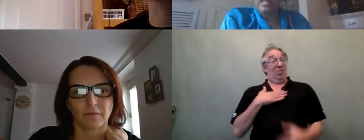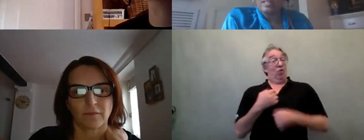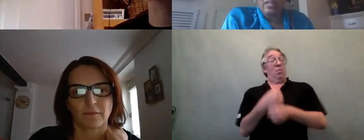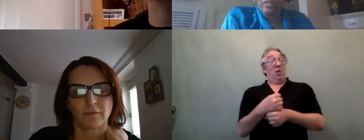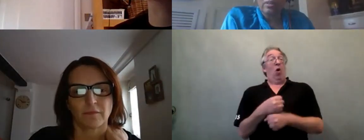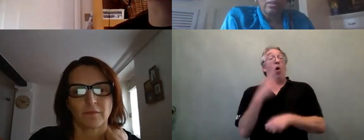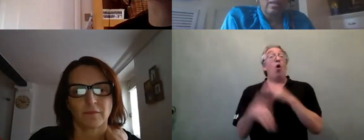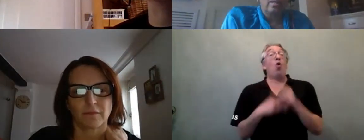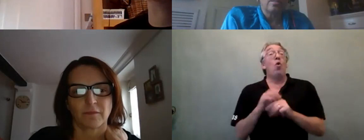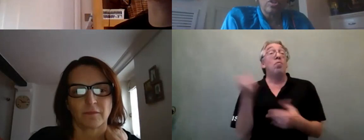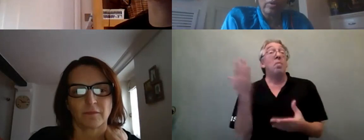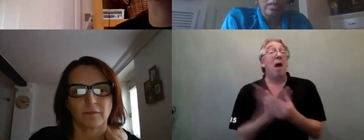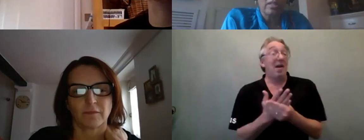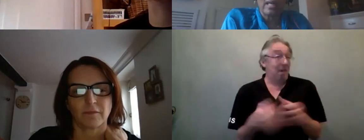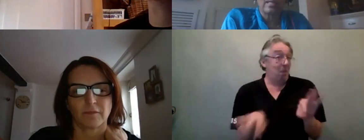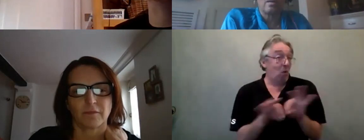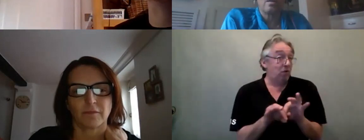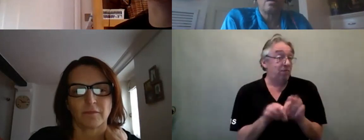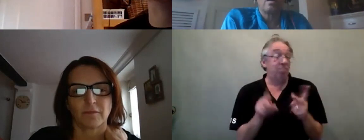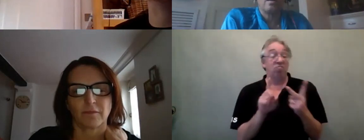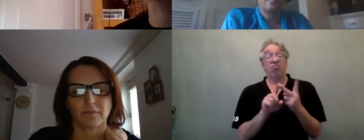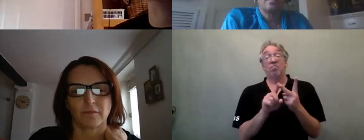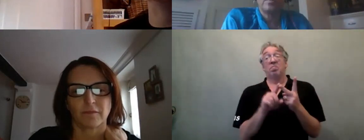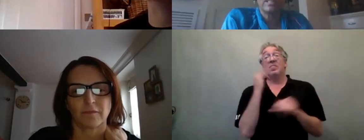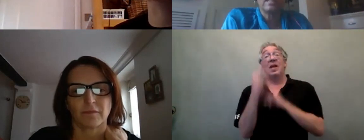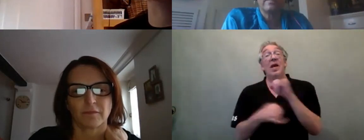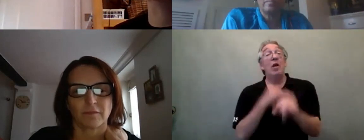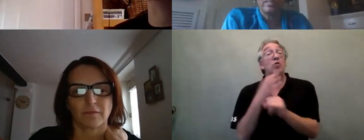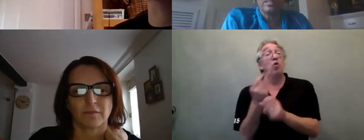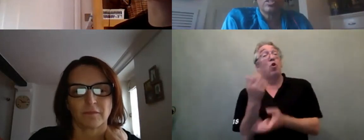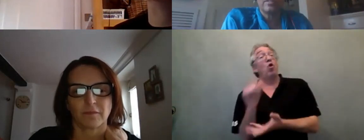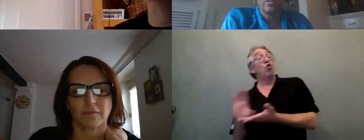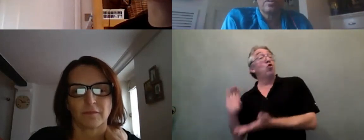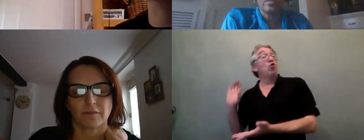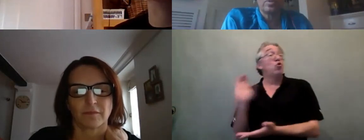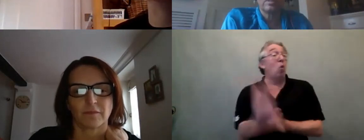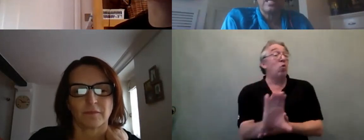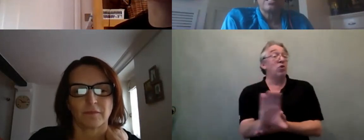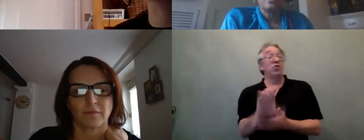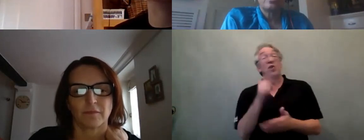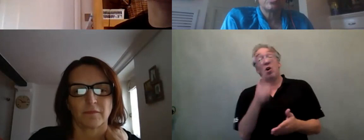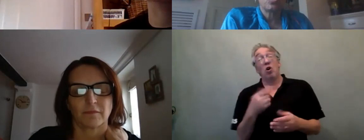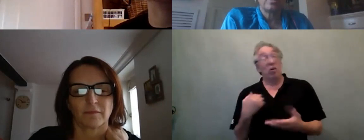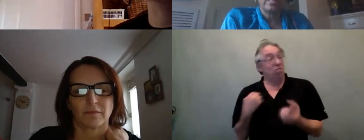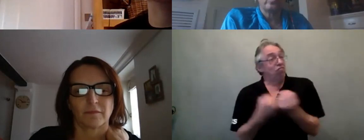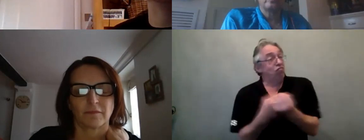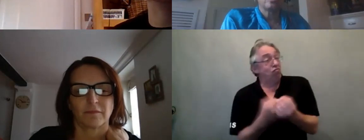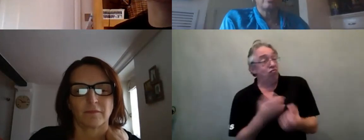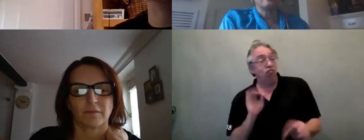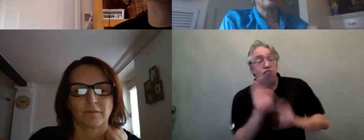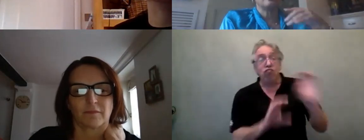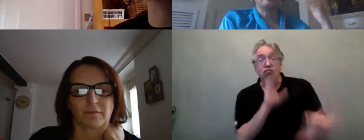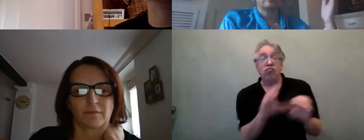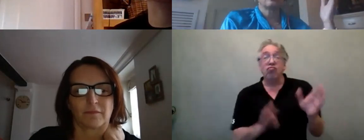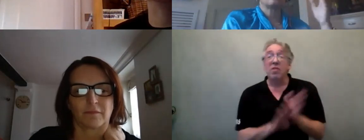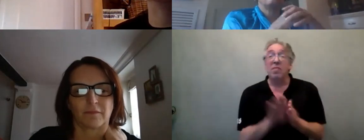also international donors that are supporting development initiatives across the world to ensure that when we're